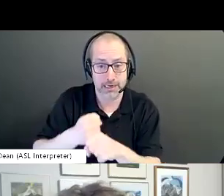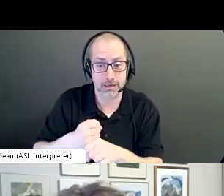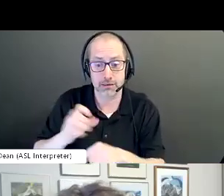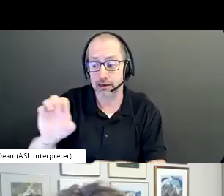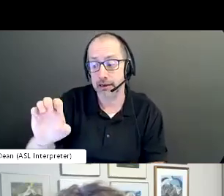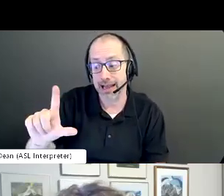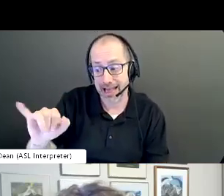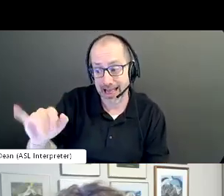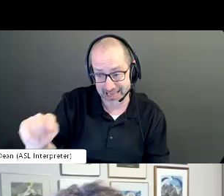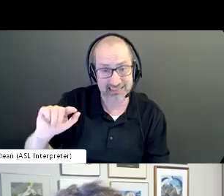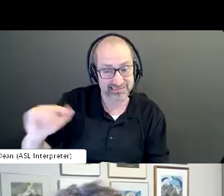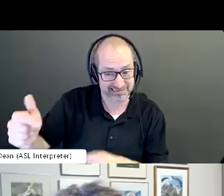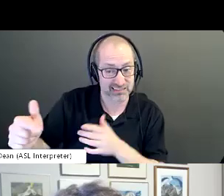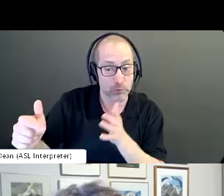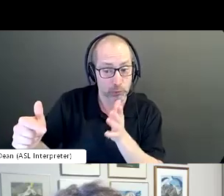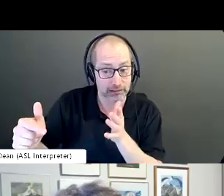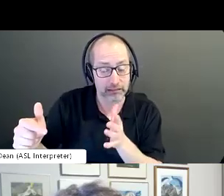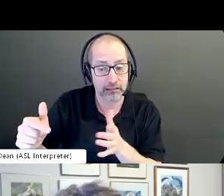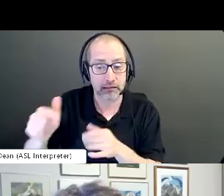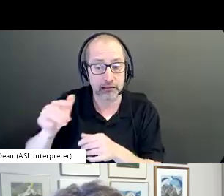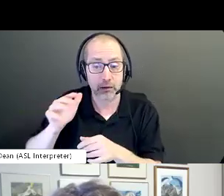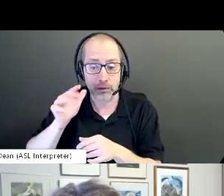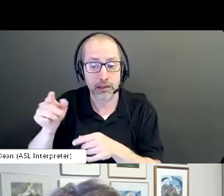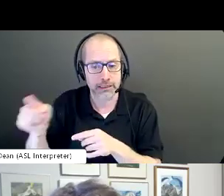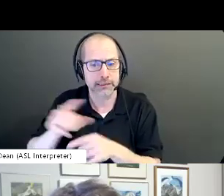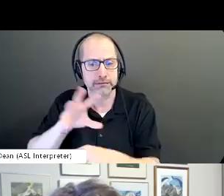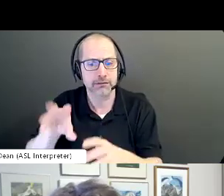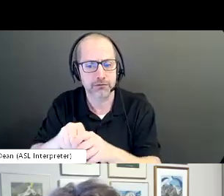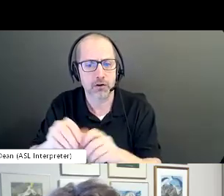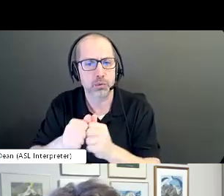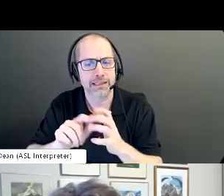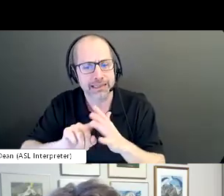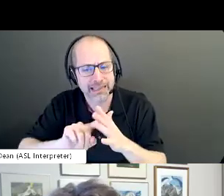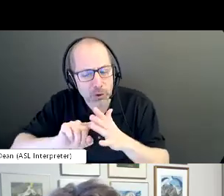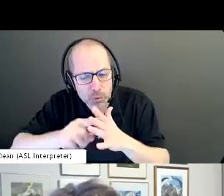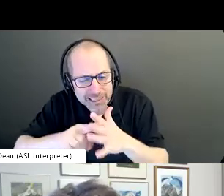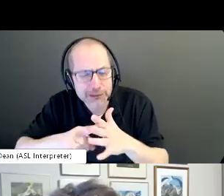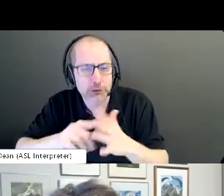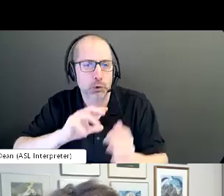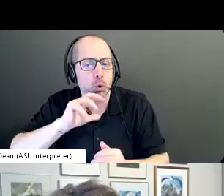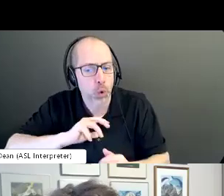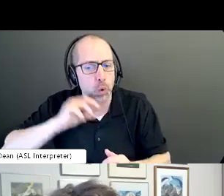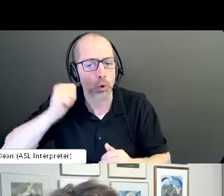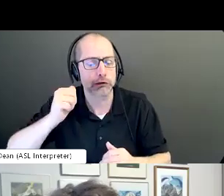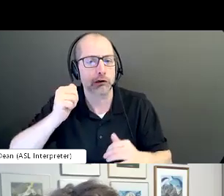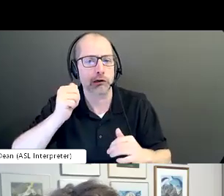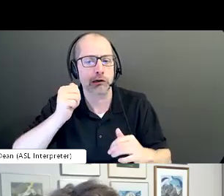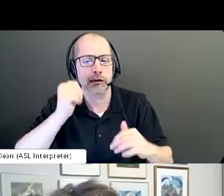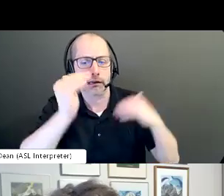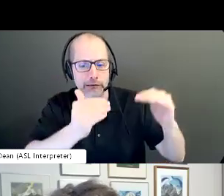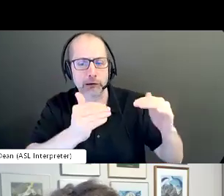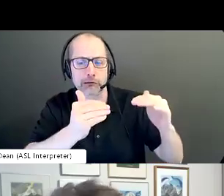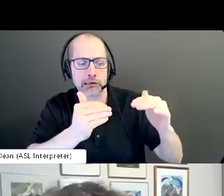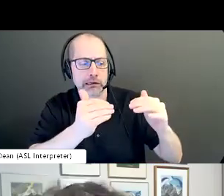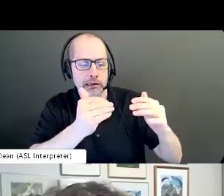was involved in the original older adult abuse prevention handbook that was